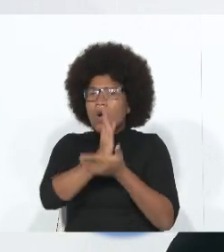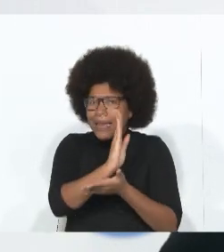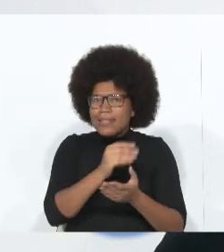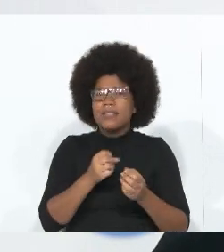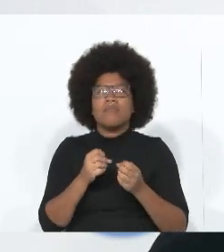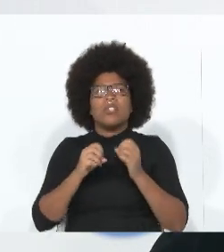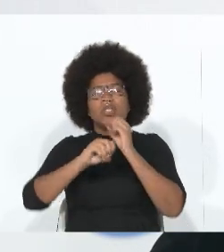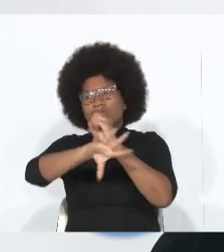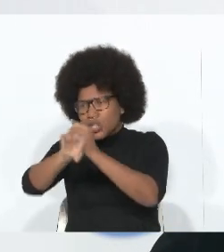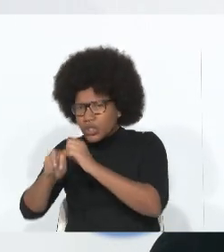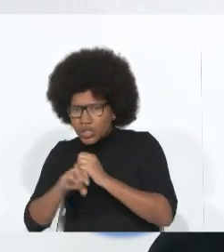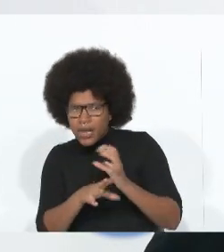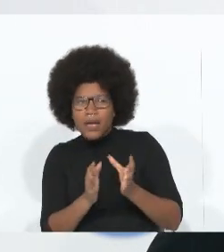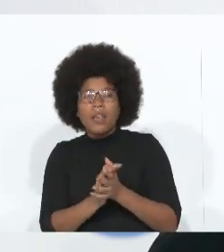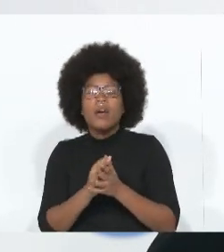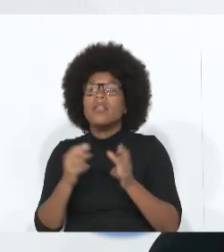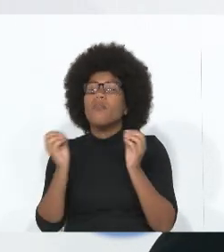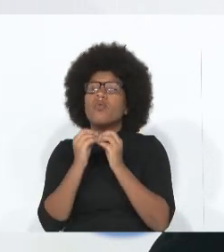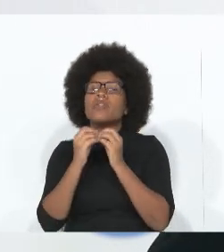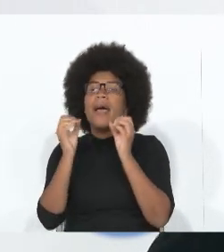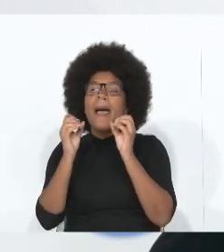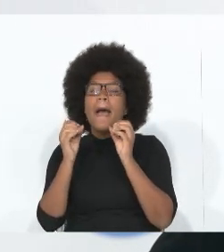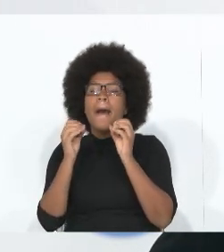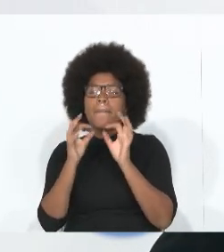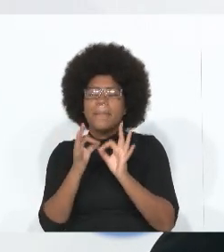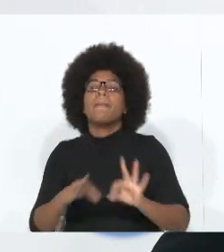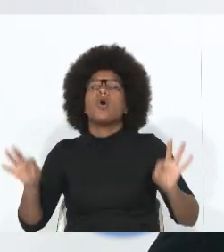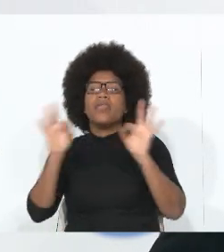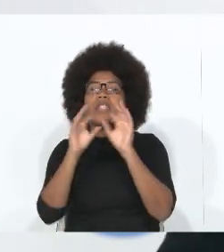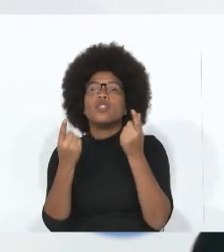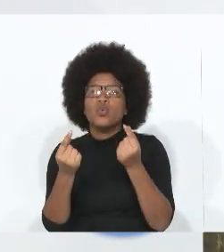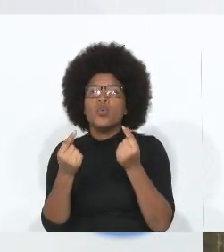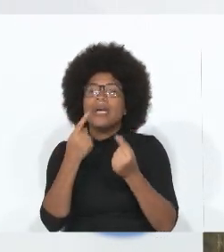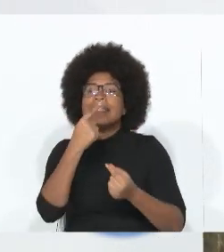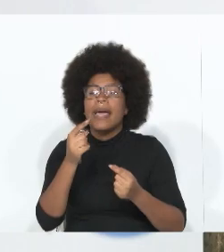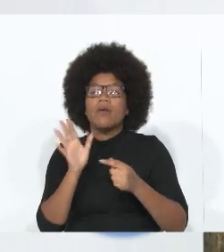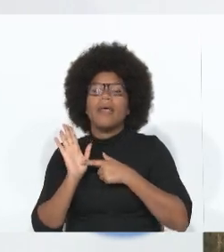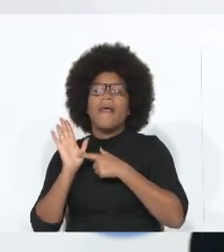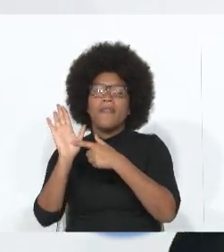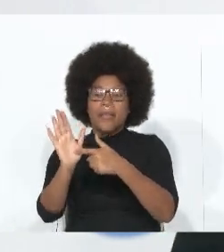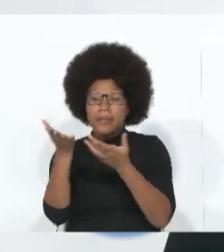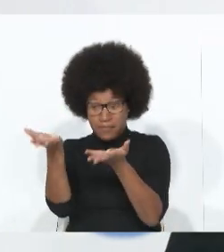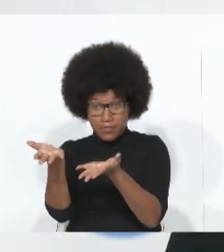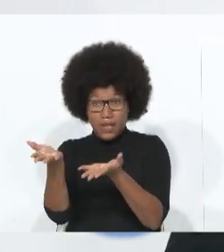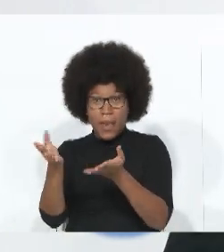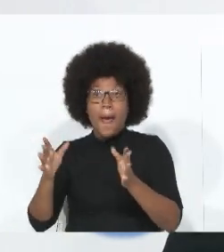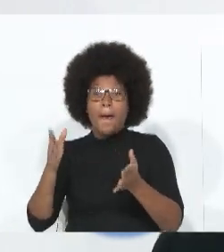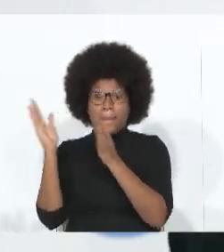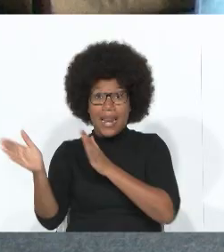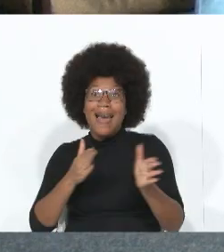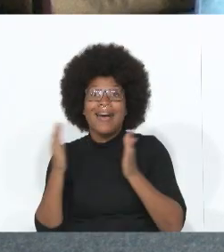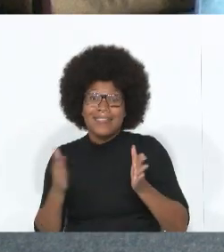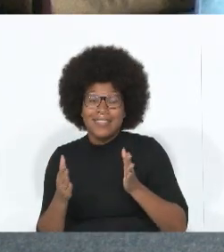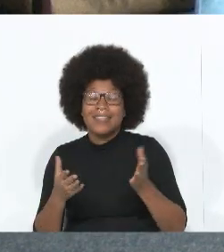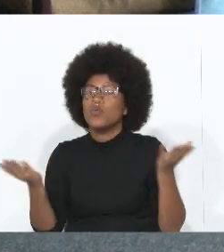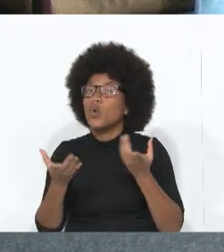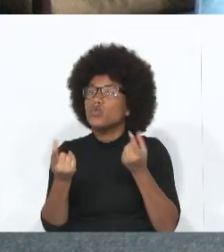the most important thing you can do is, this is the plan. This is what we're going to do with this content. This is what